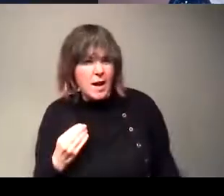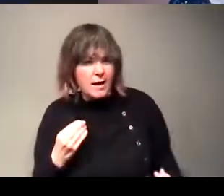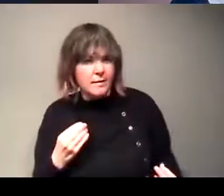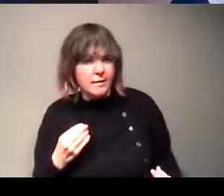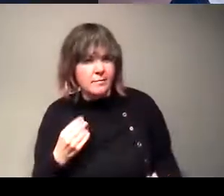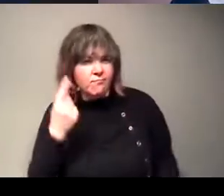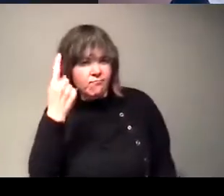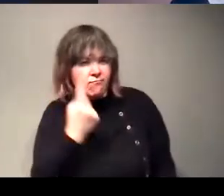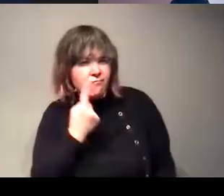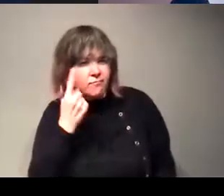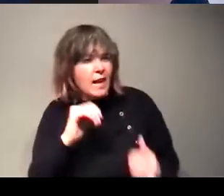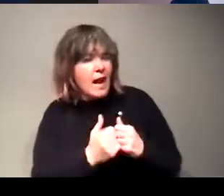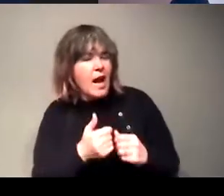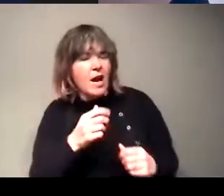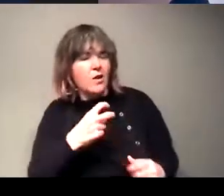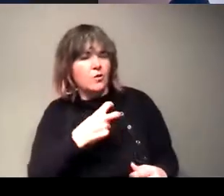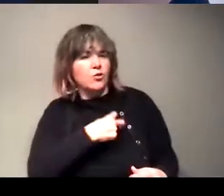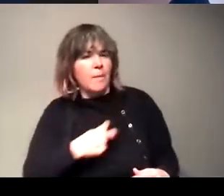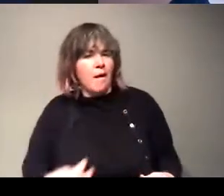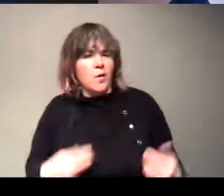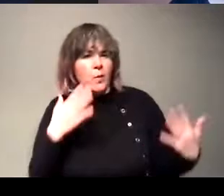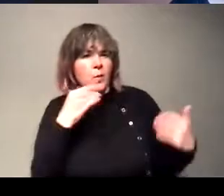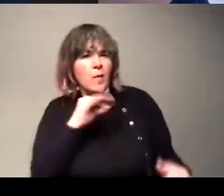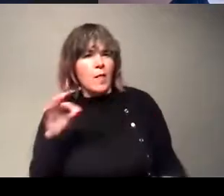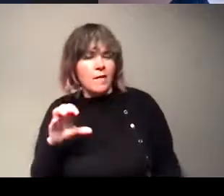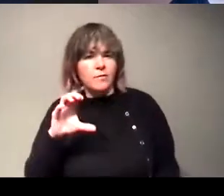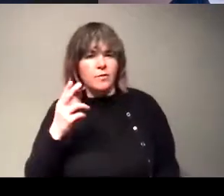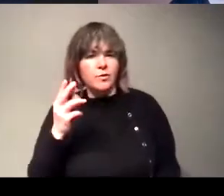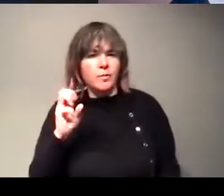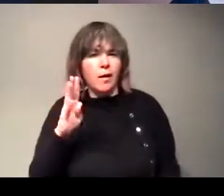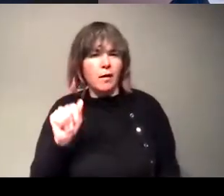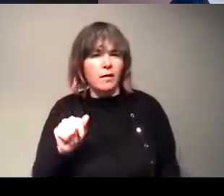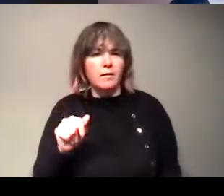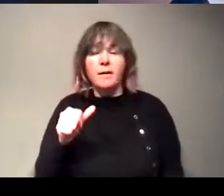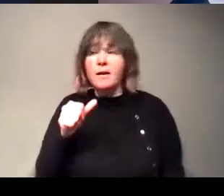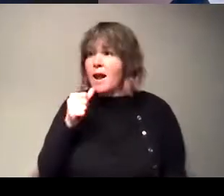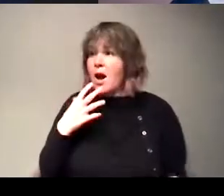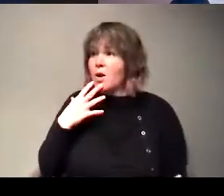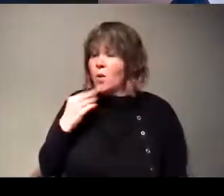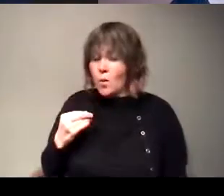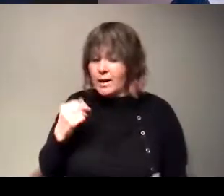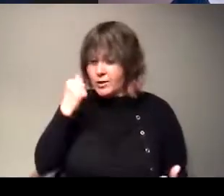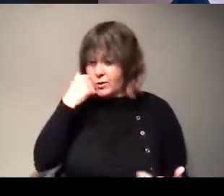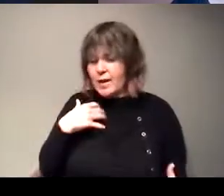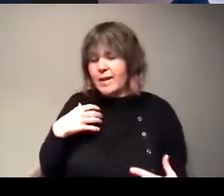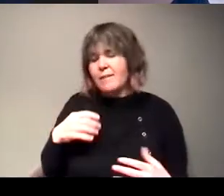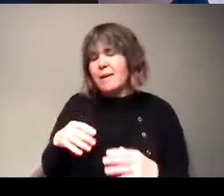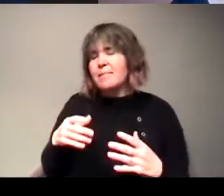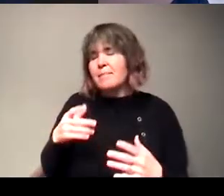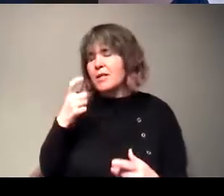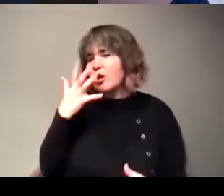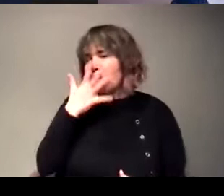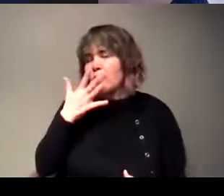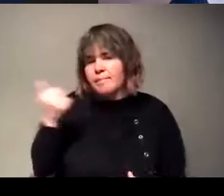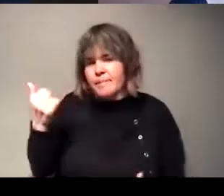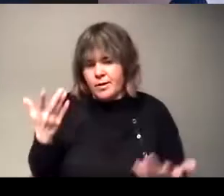wondered how Chewie would cool off. The not wet sweating might have been a more artistic choice. Yeah, that's true. That's